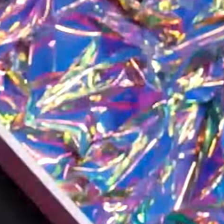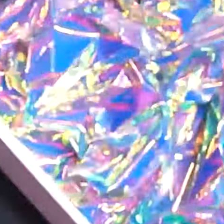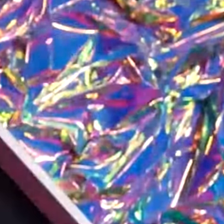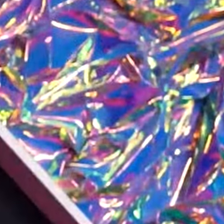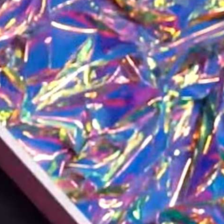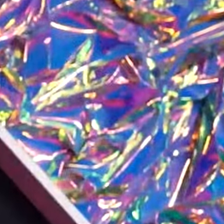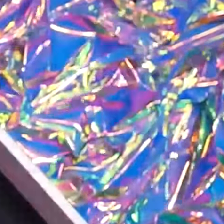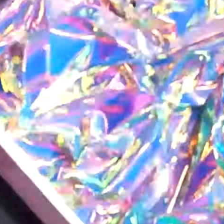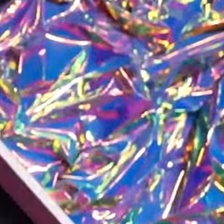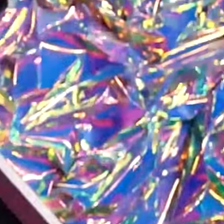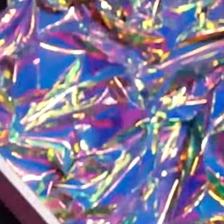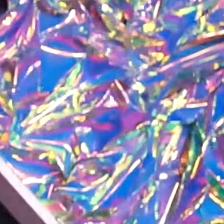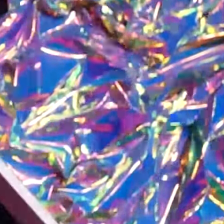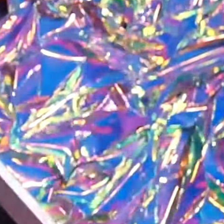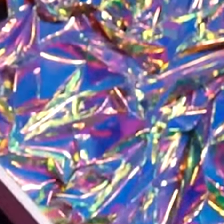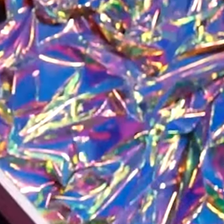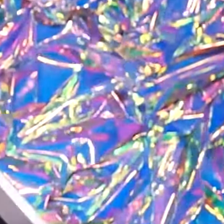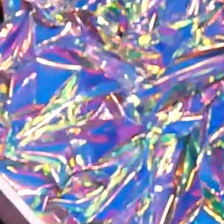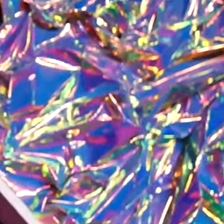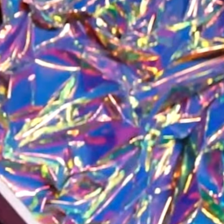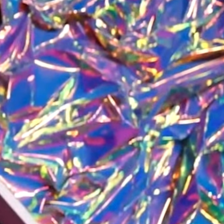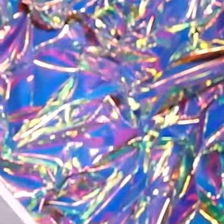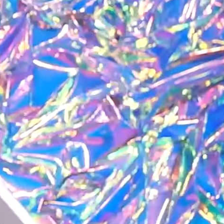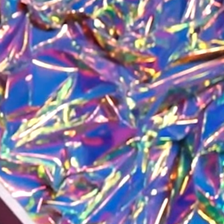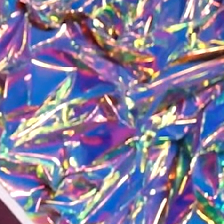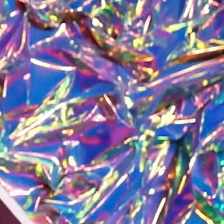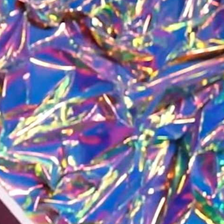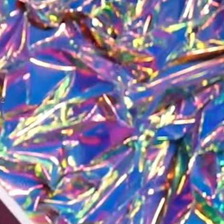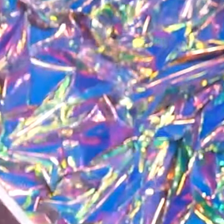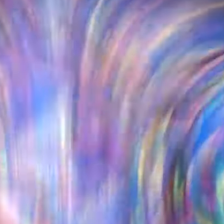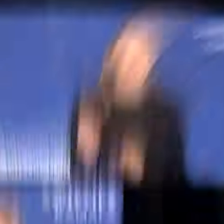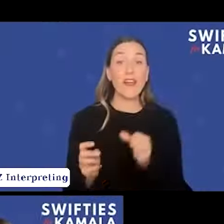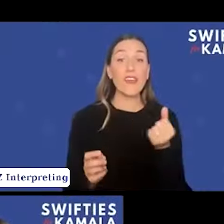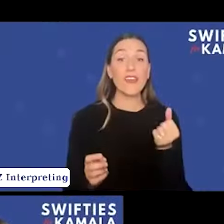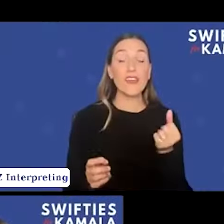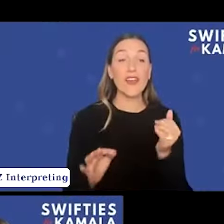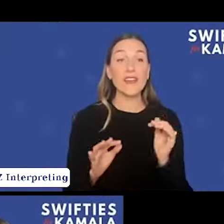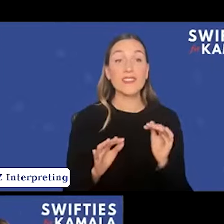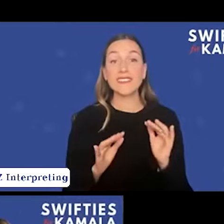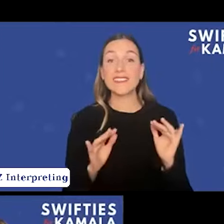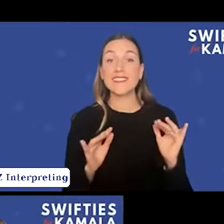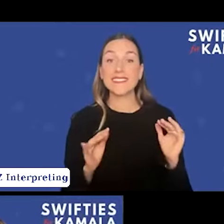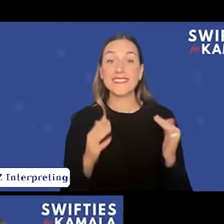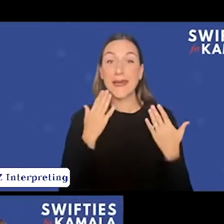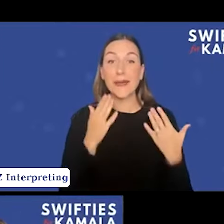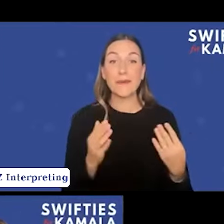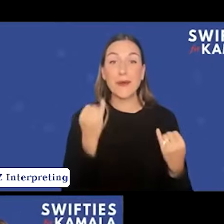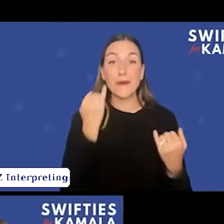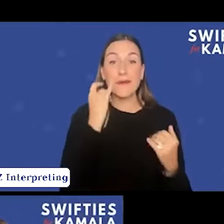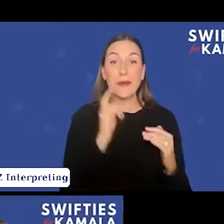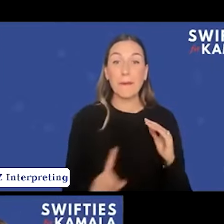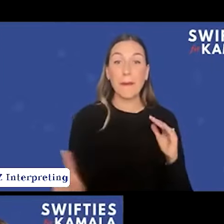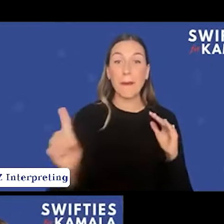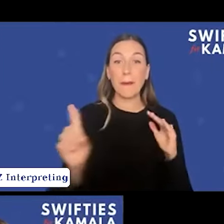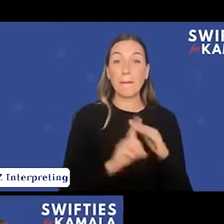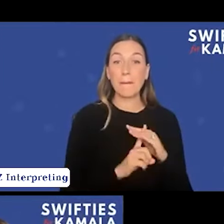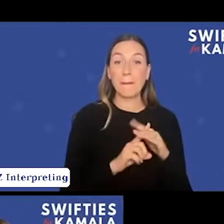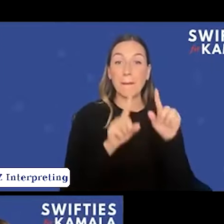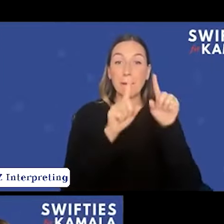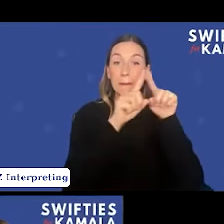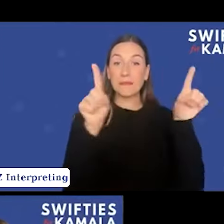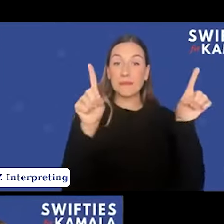Though Taylor Swift still hasn't endorsed any candidate for president in 2024, on Tuesday, August 27th, the Swifties for Kamala coalition